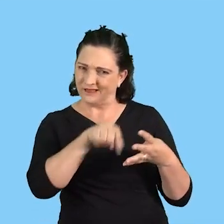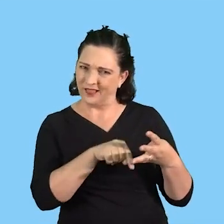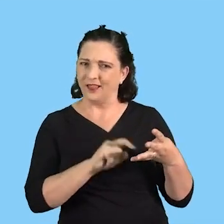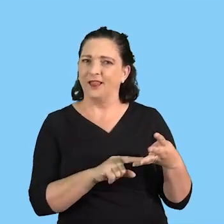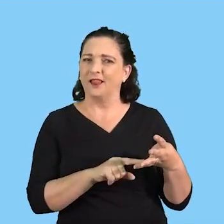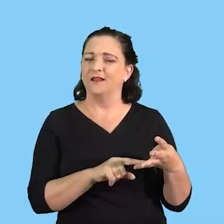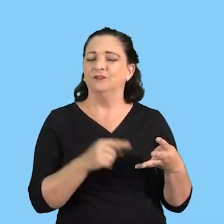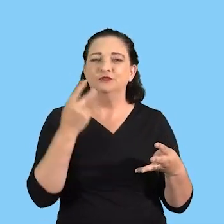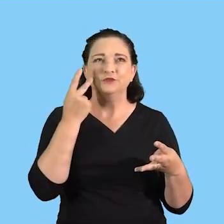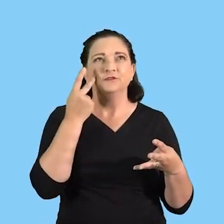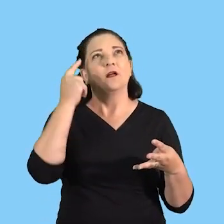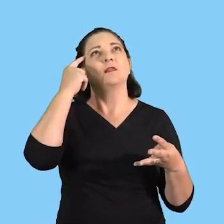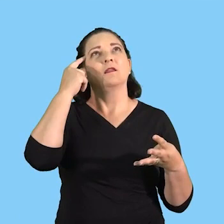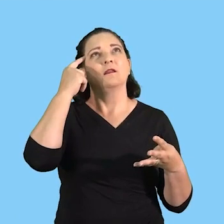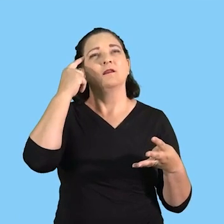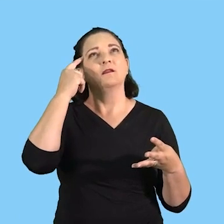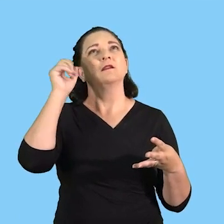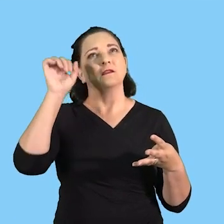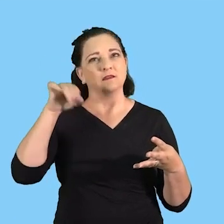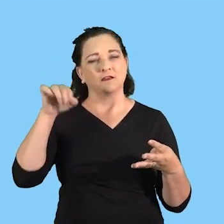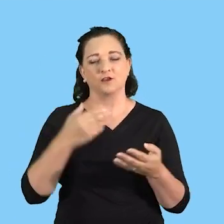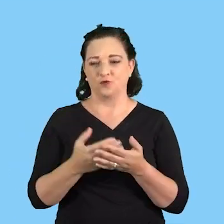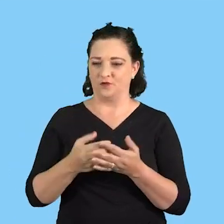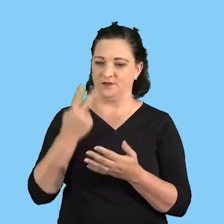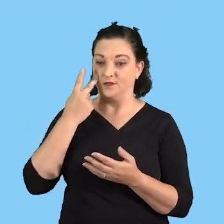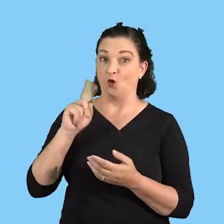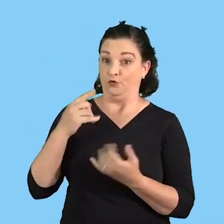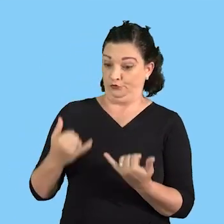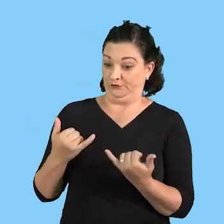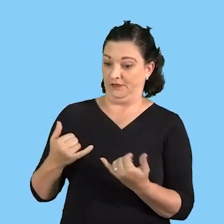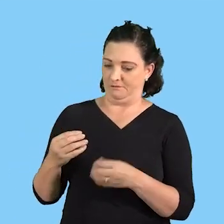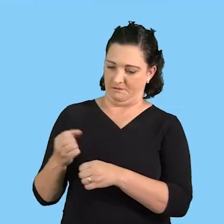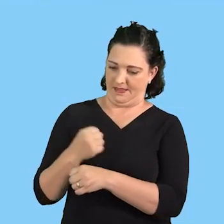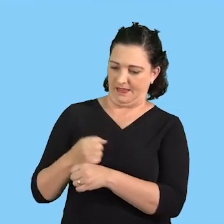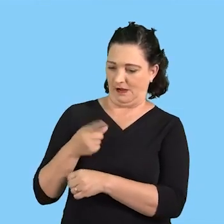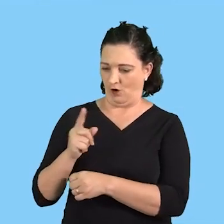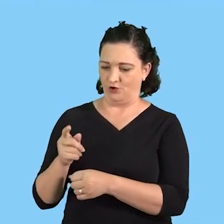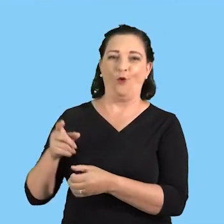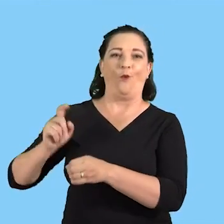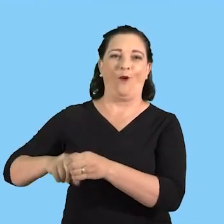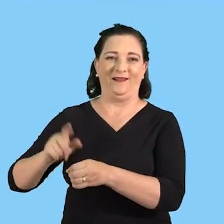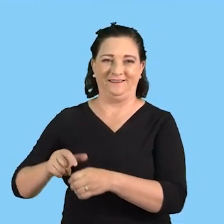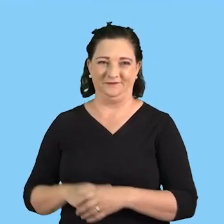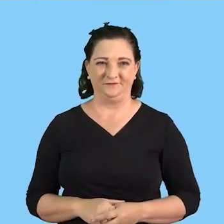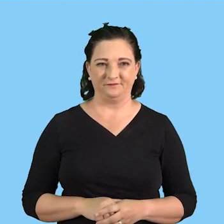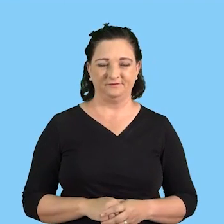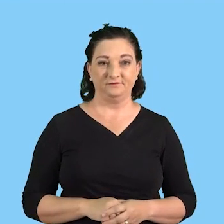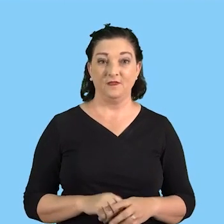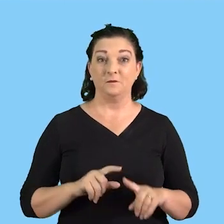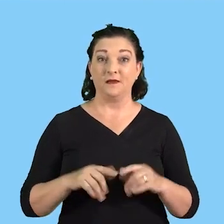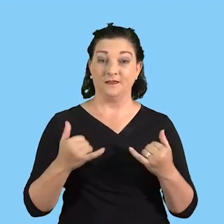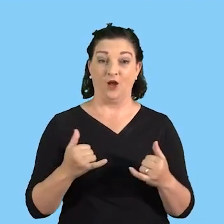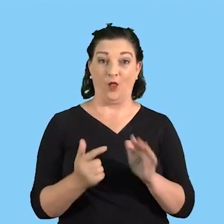the things that make us to then call a certain product of quality. Before we can get to